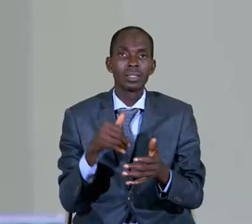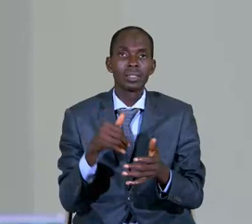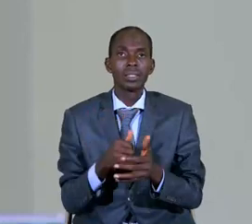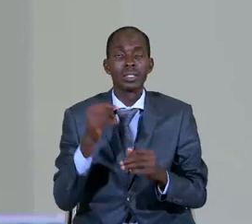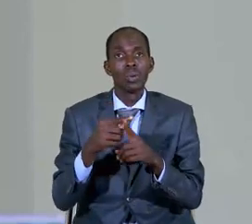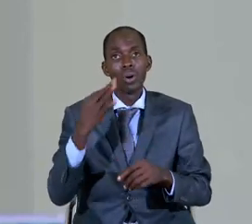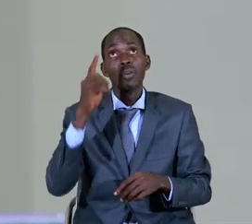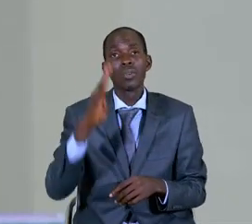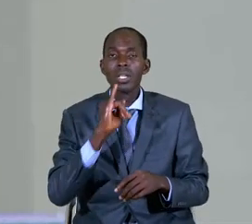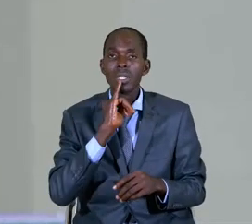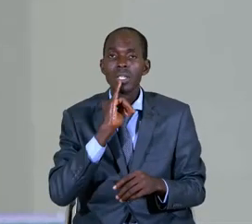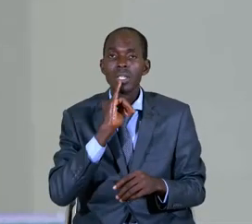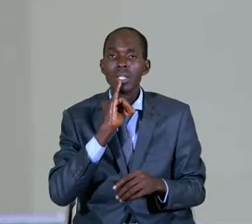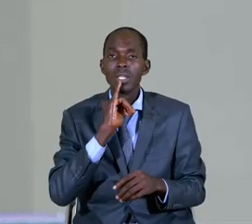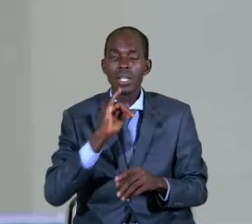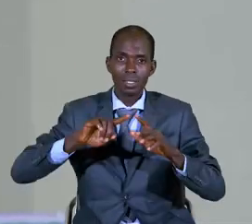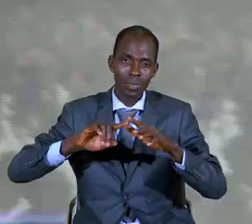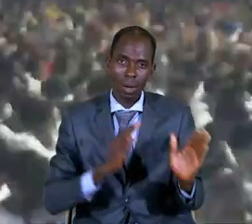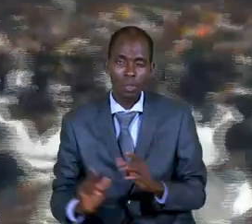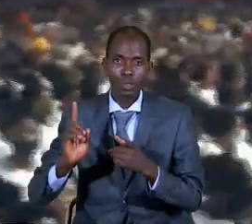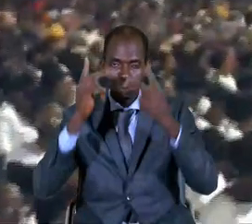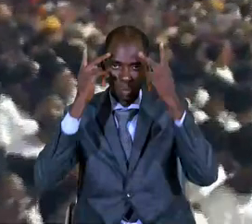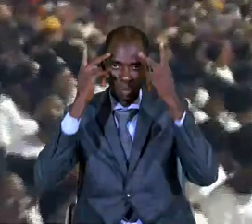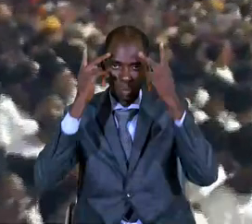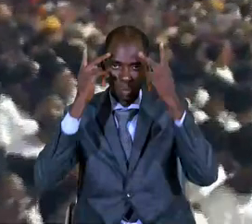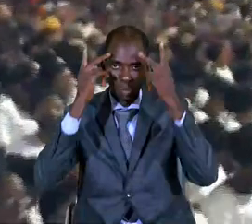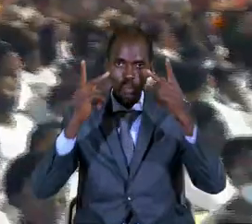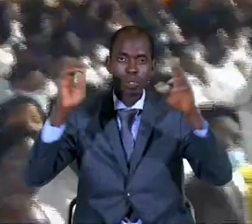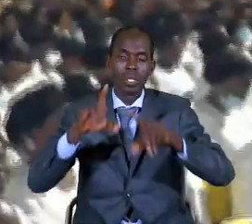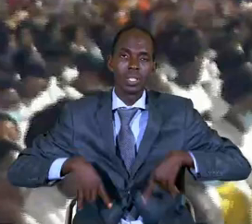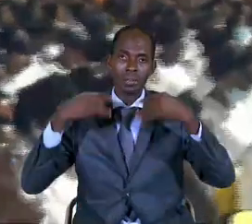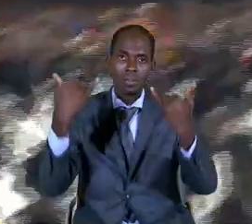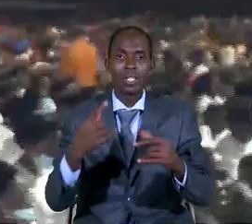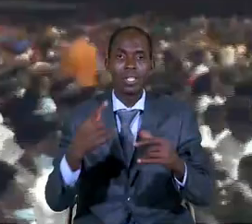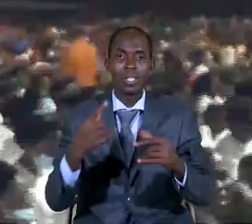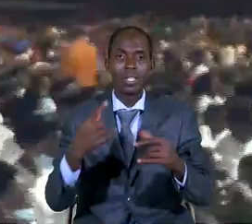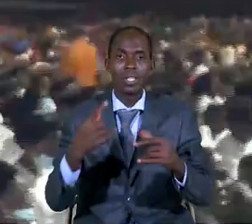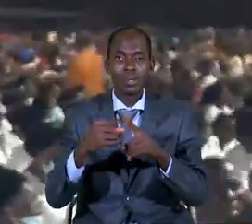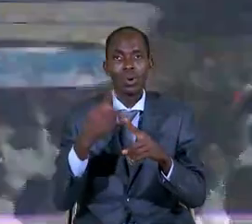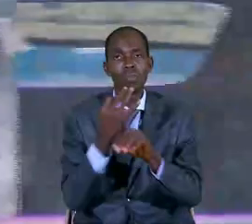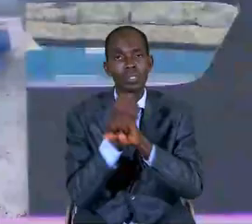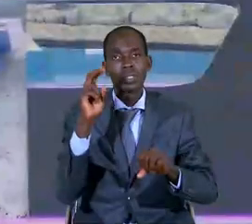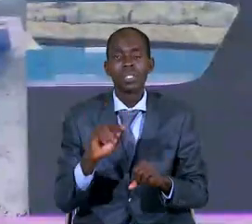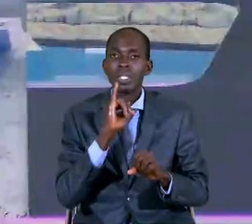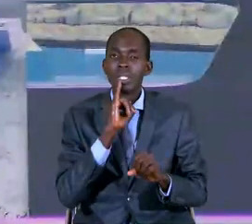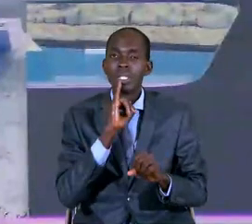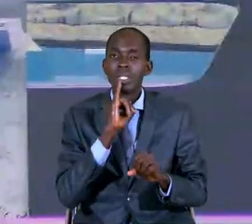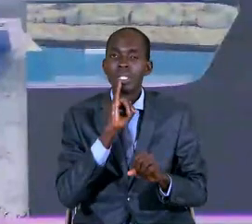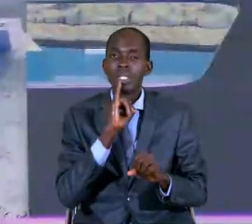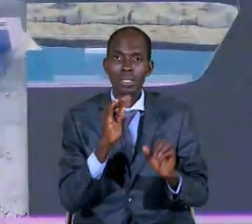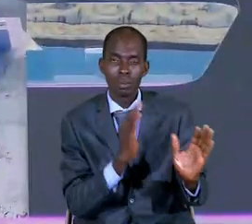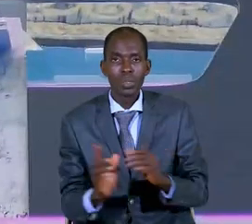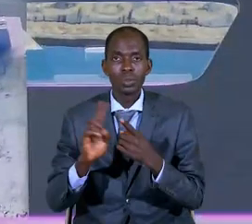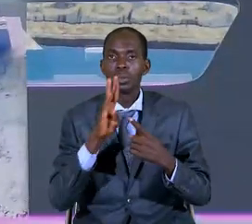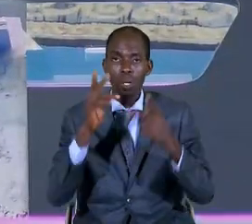is about to prosper in your life right now. The word of salvation is about to